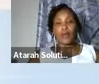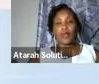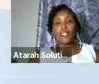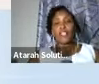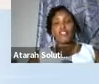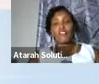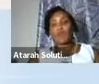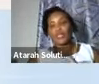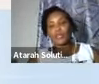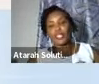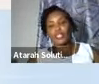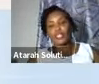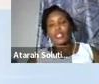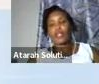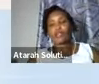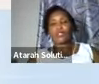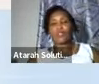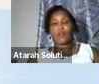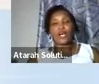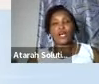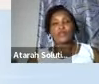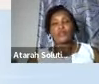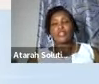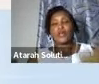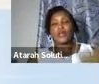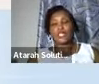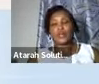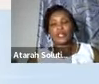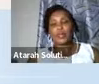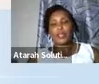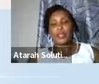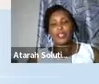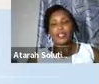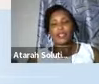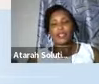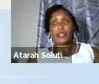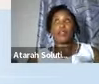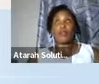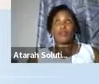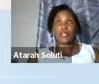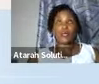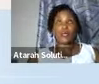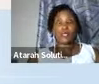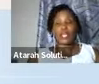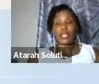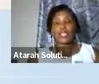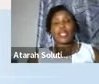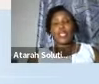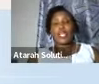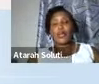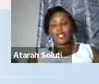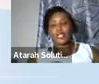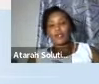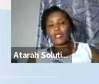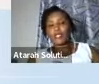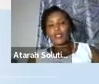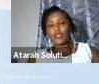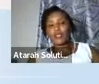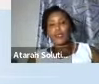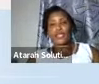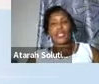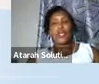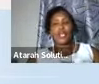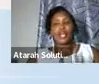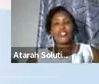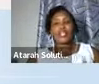our people. They've worked with us the journey from season 1, and we are still with them in from season 2 rather, and now they're still with us on